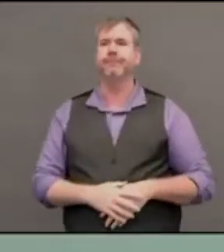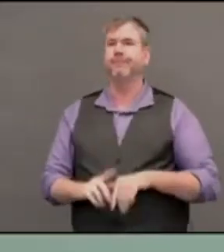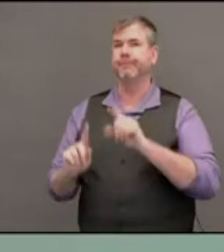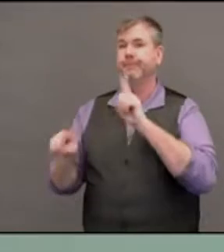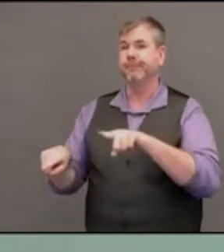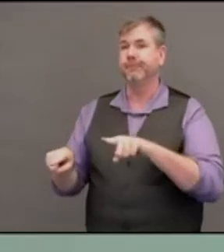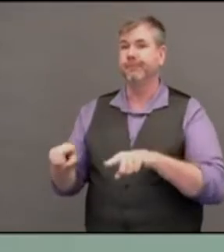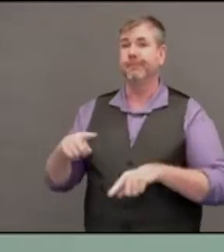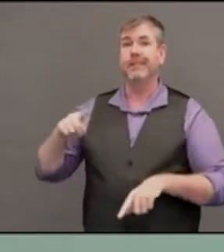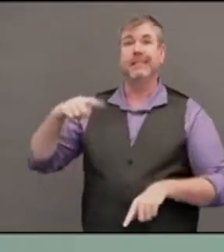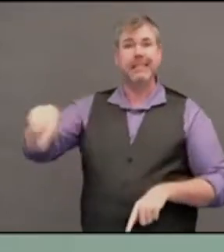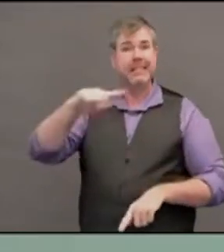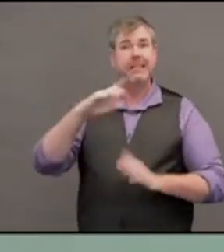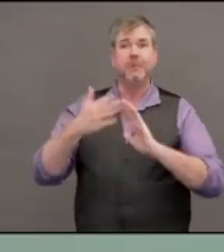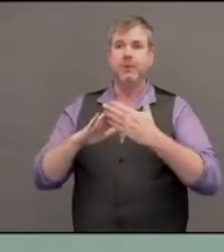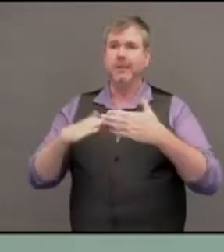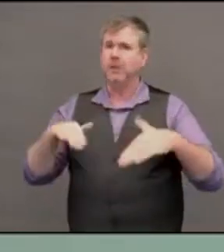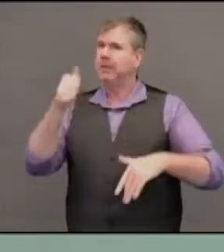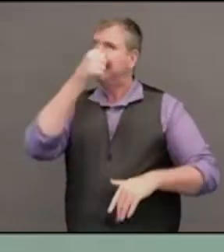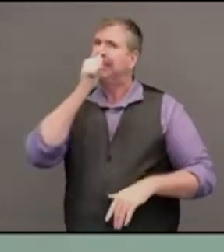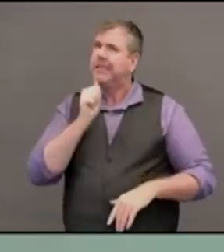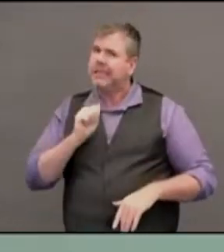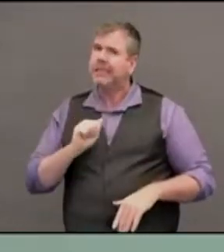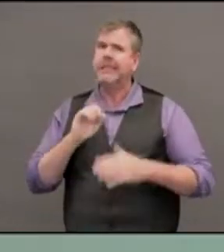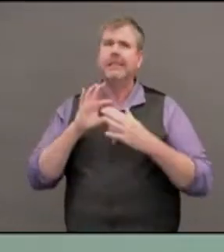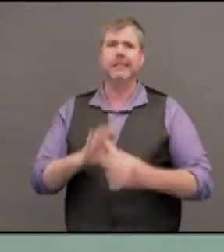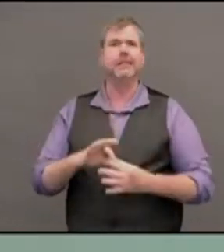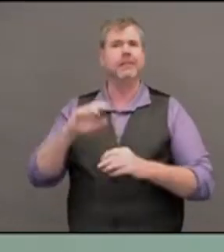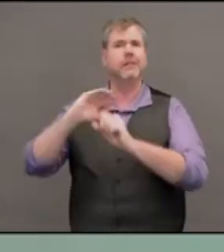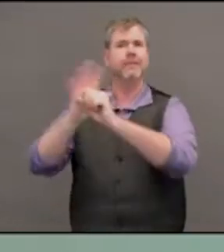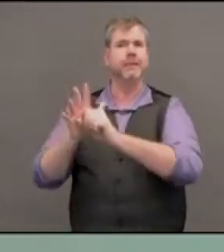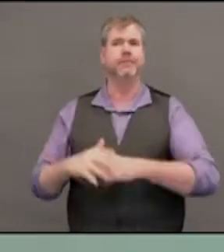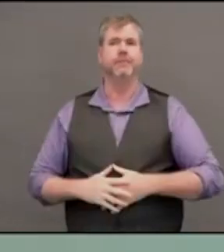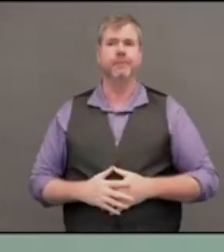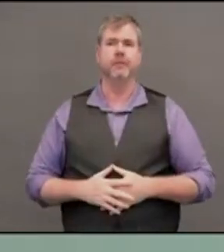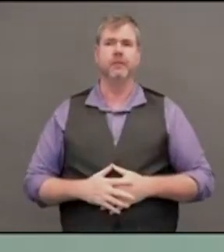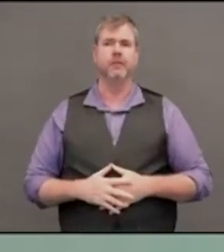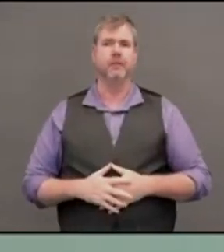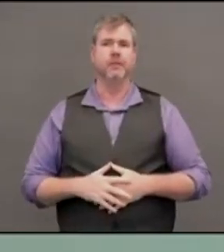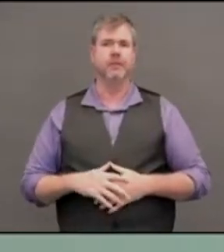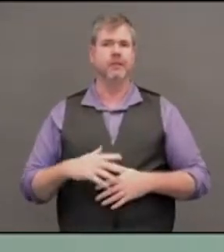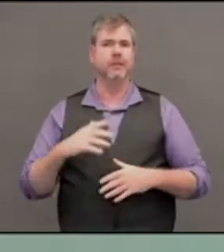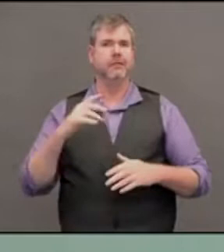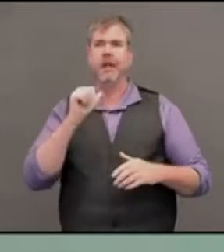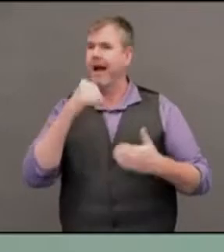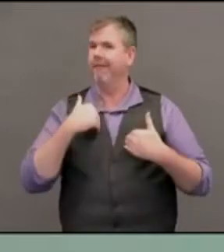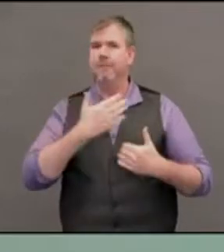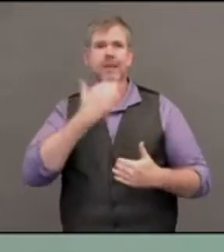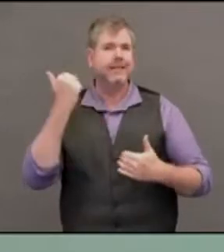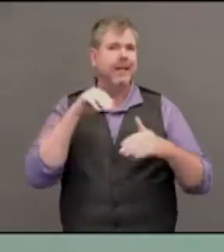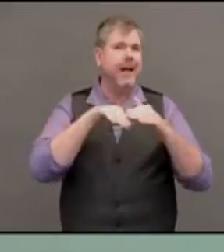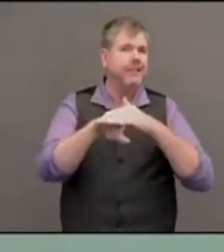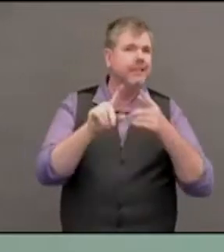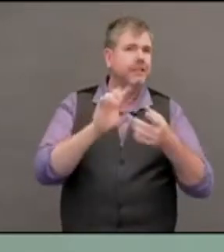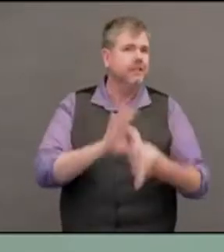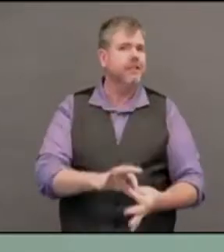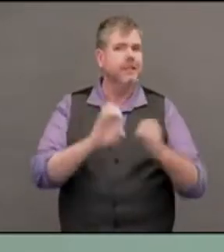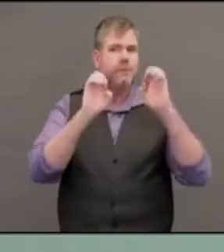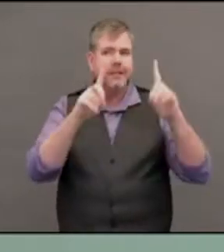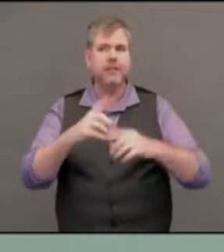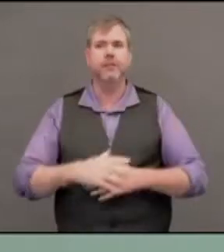not have the best access to the education that they need. So it's our job to go to these communities and make sure